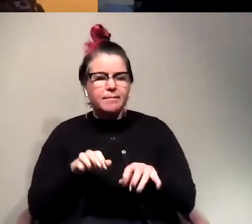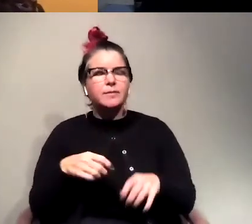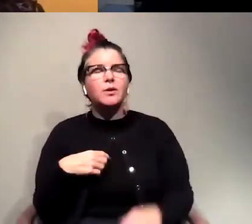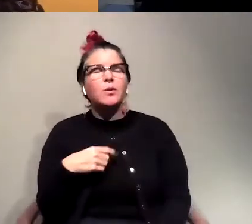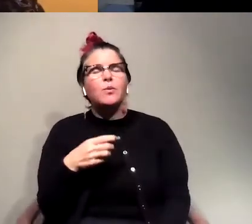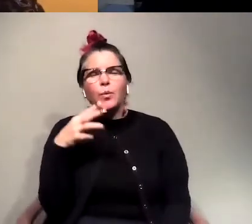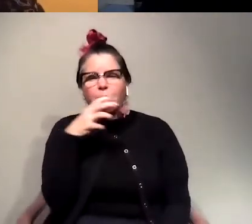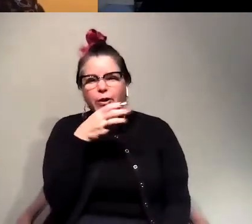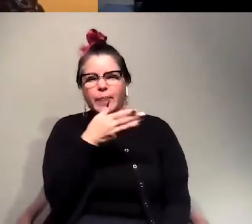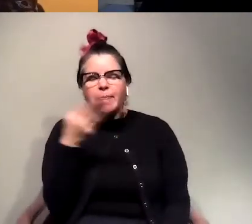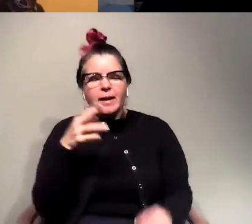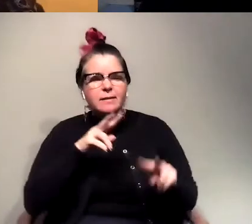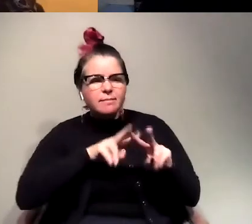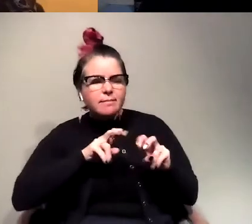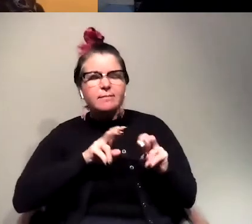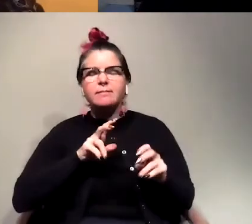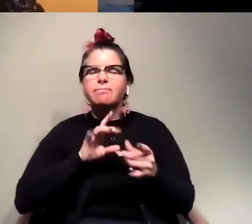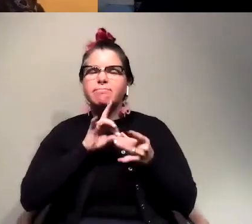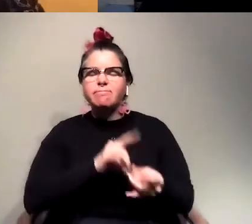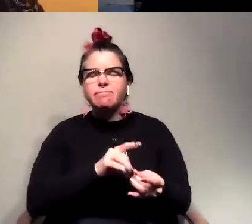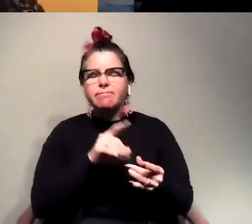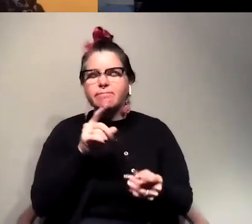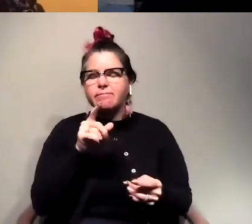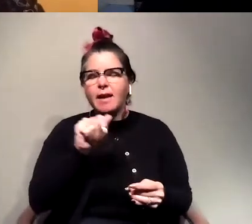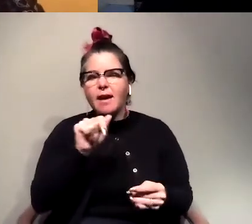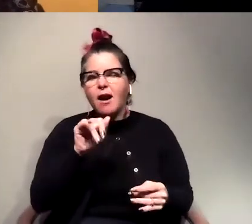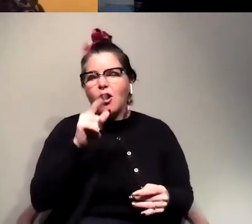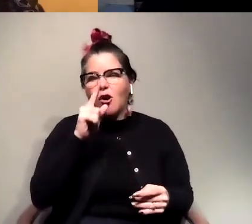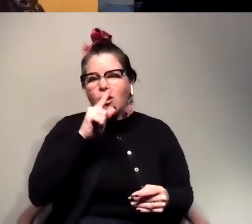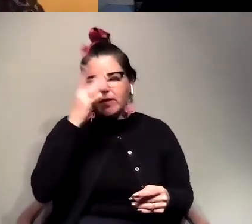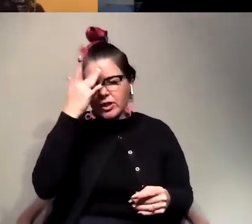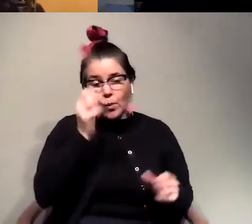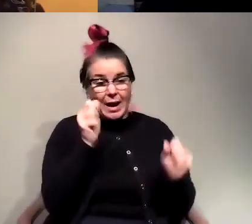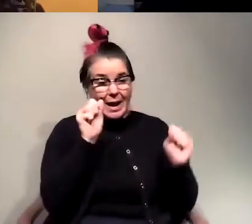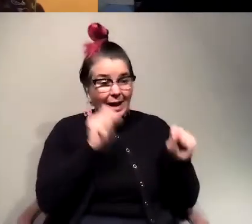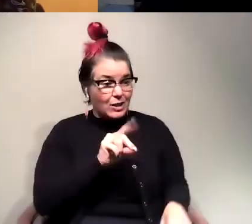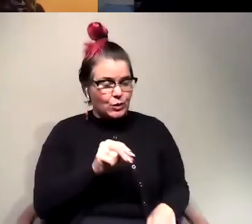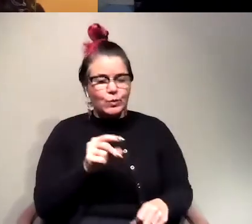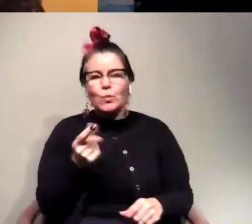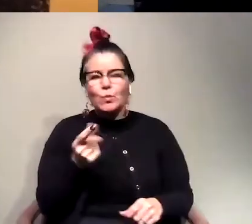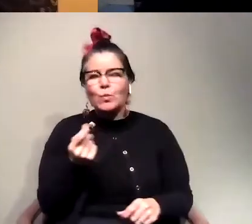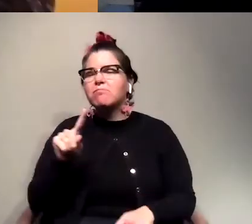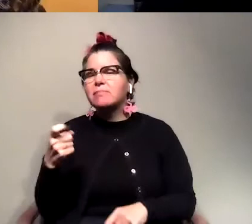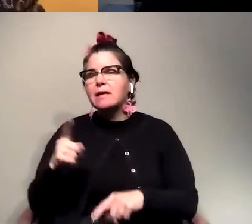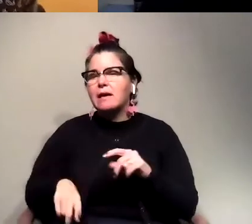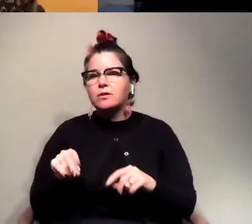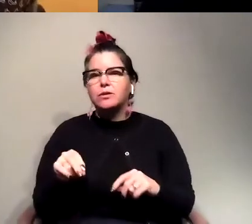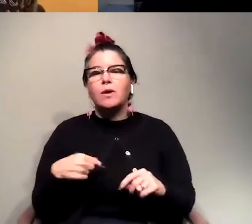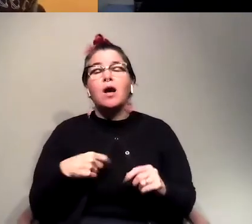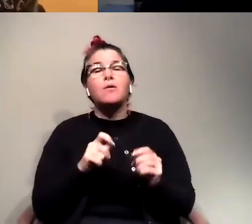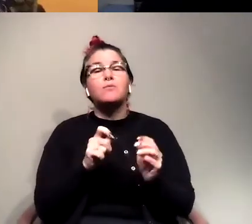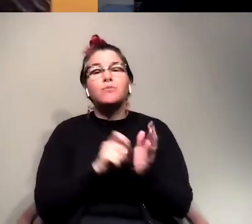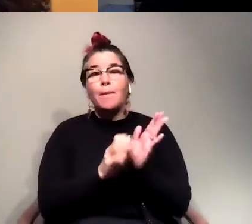that artificial intelligence does or can't really do. And then I also wrote a book, which is this